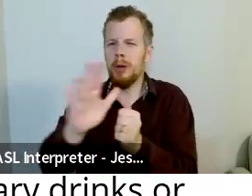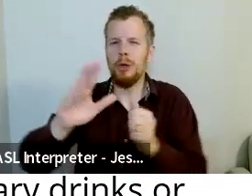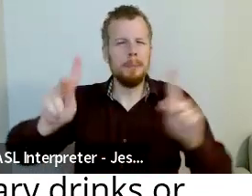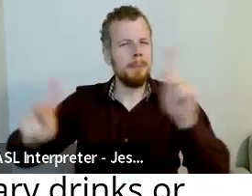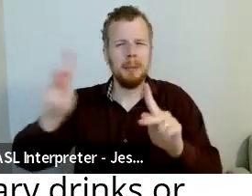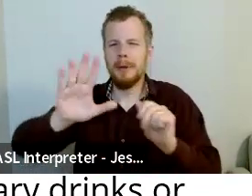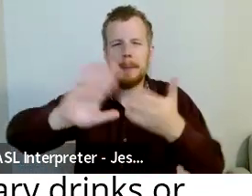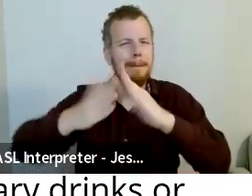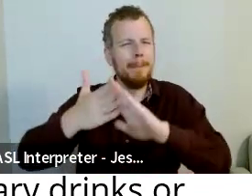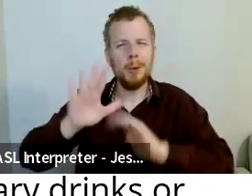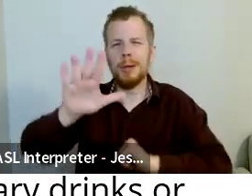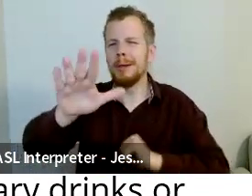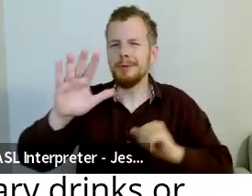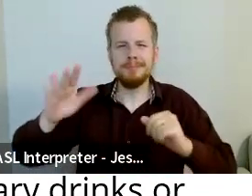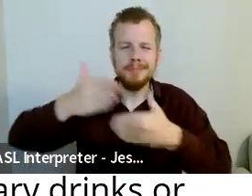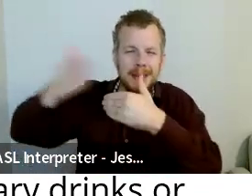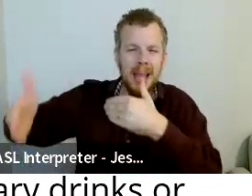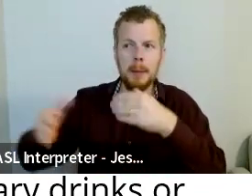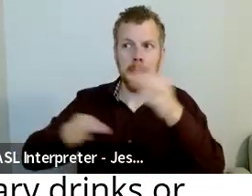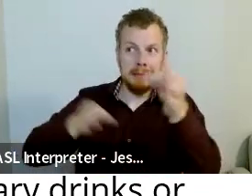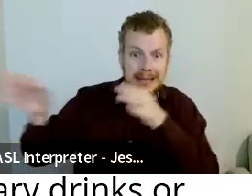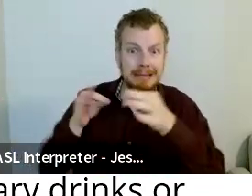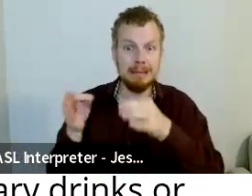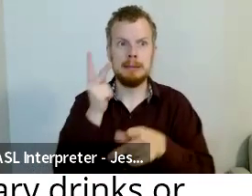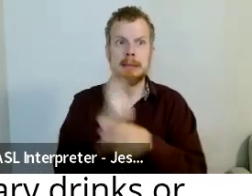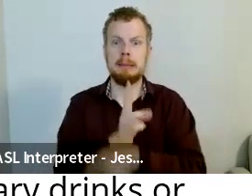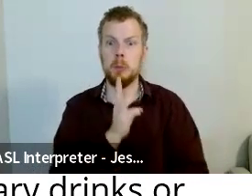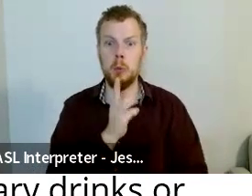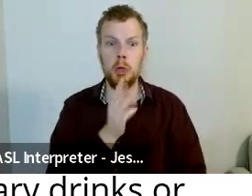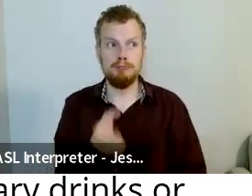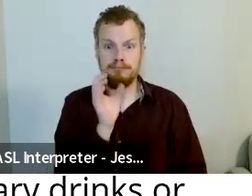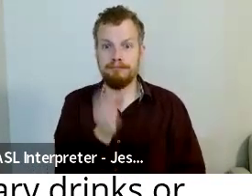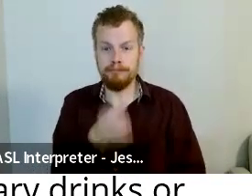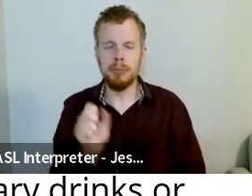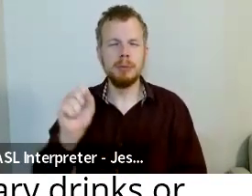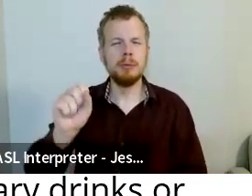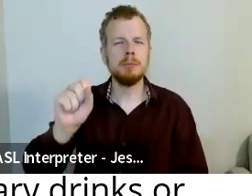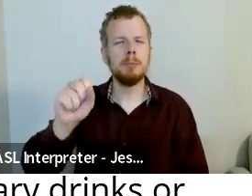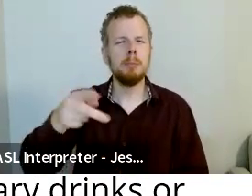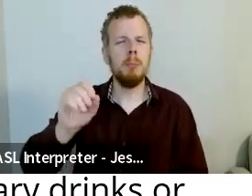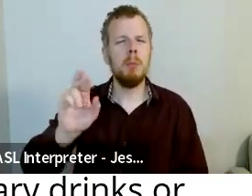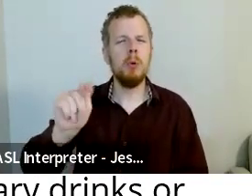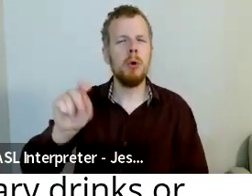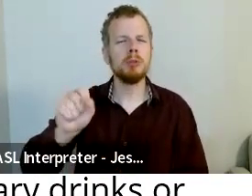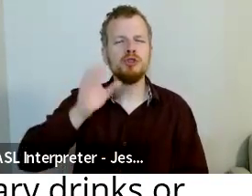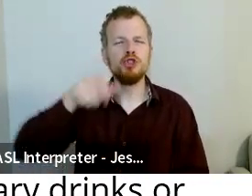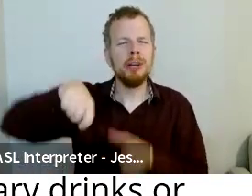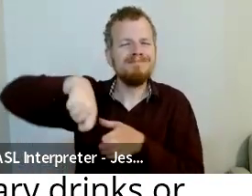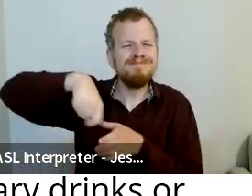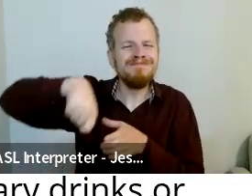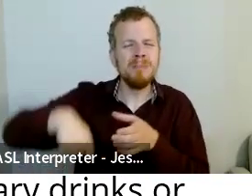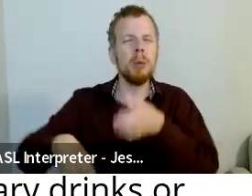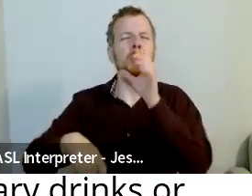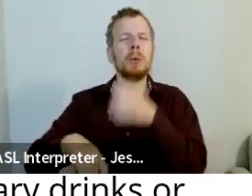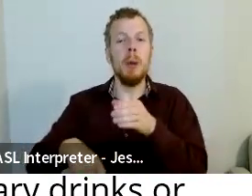your neighbors. Stay hydrated with water, sports drinks, juice, skip out